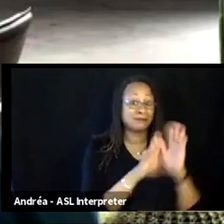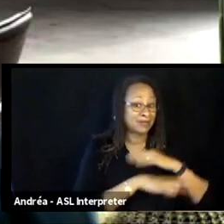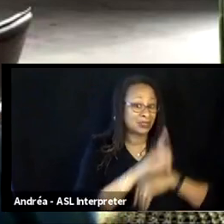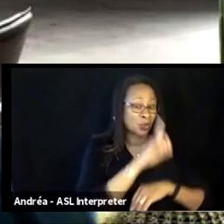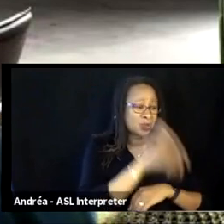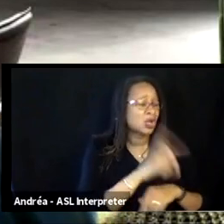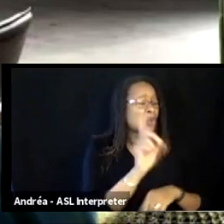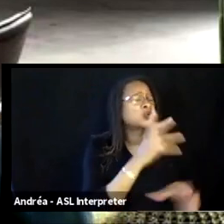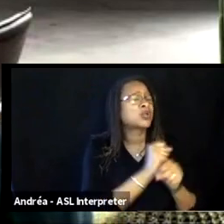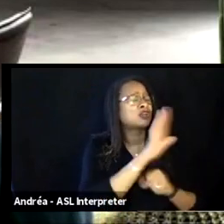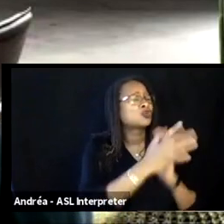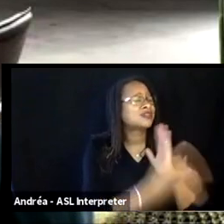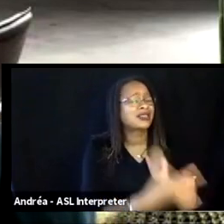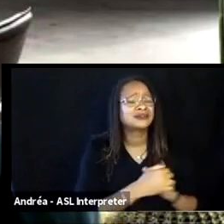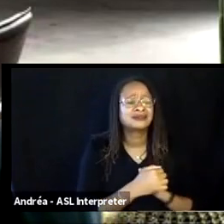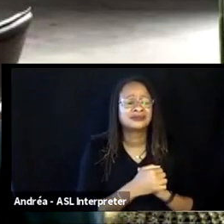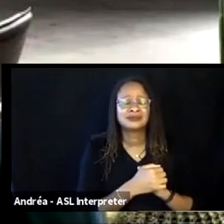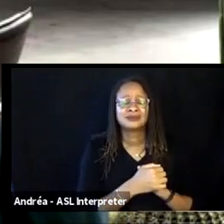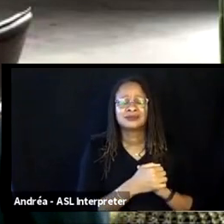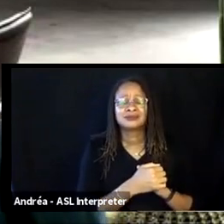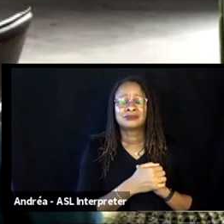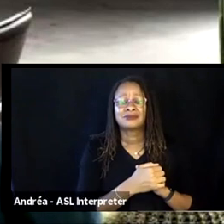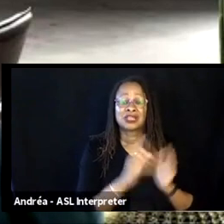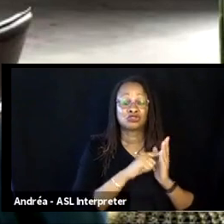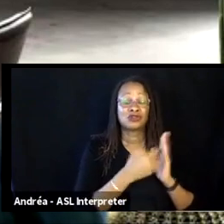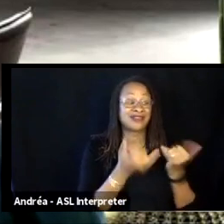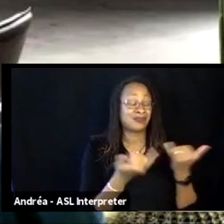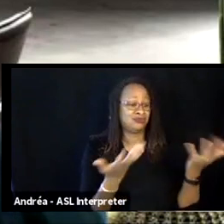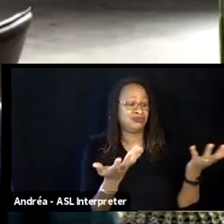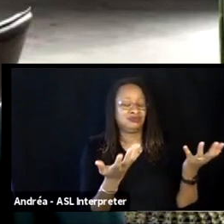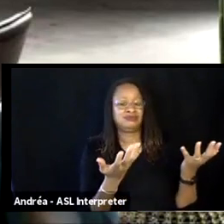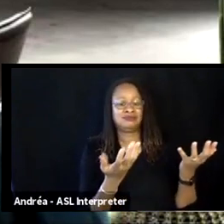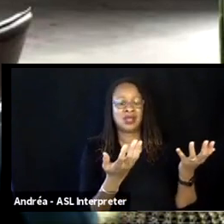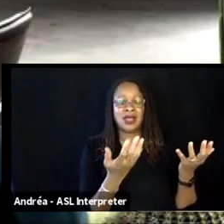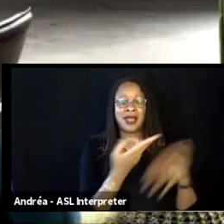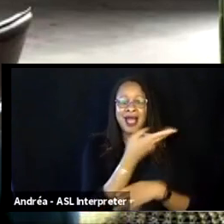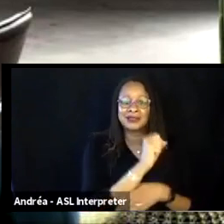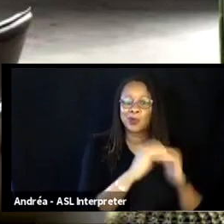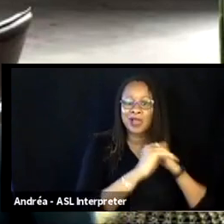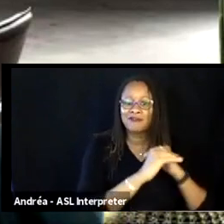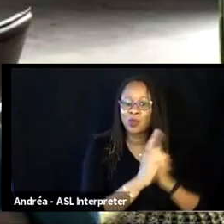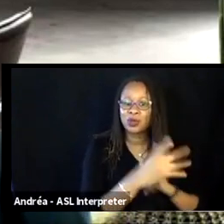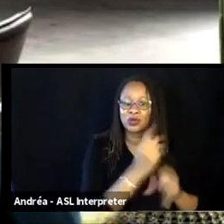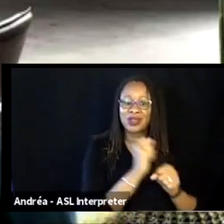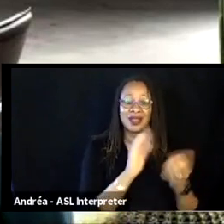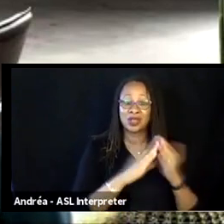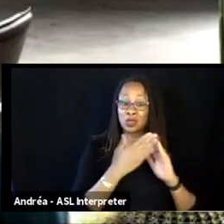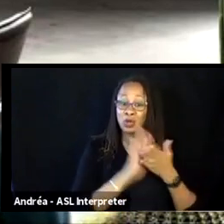Where do you get talent? It can be now starting at how do you engage talent at high school level, community